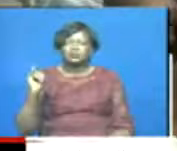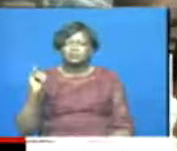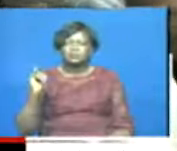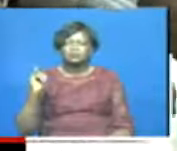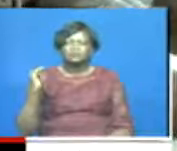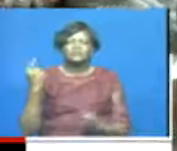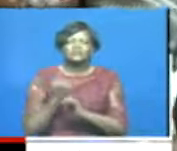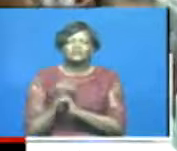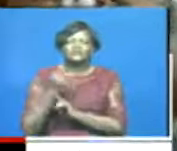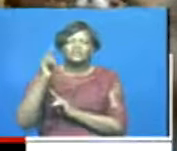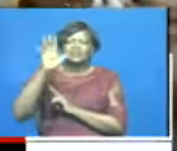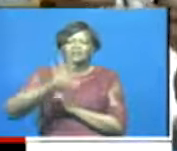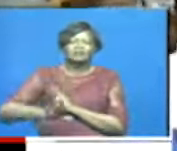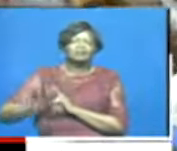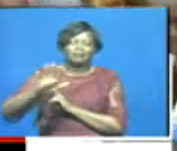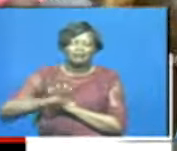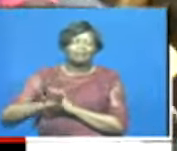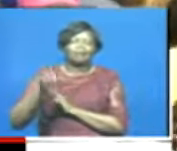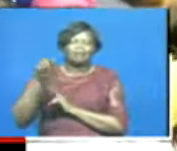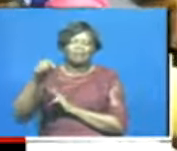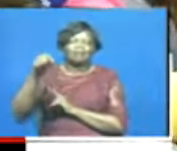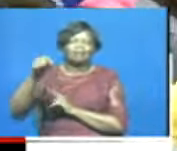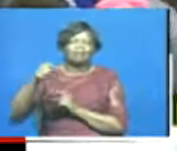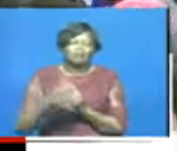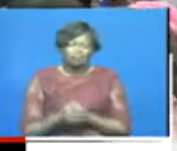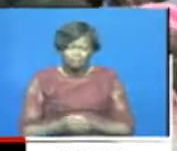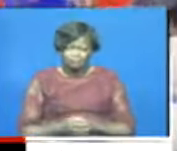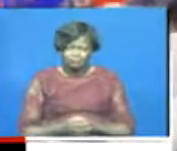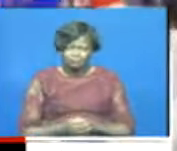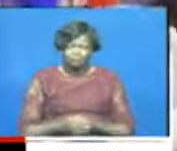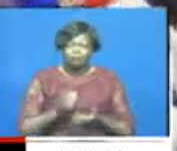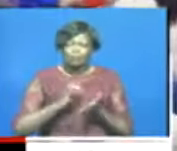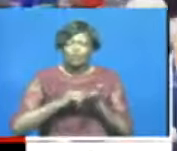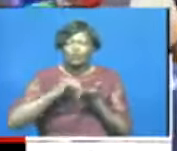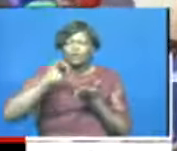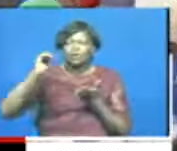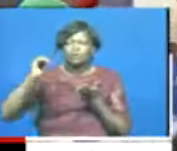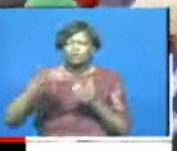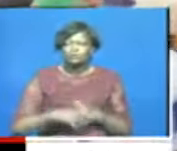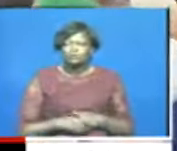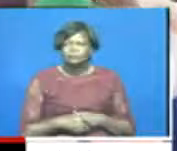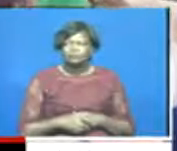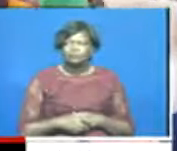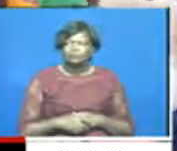Kibwezi, Nunguni and Kikima in Makueni County.